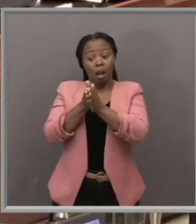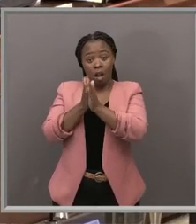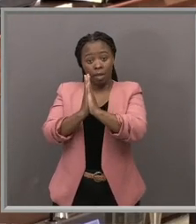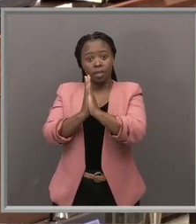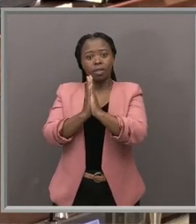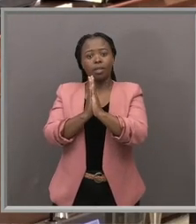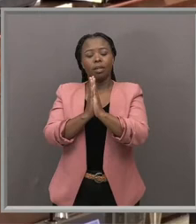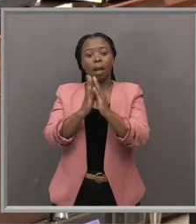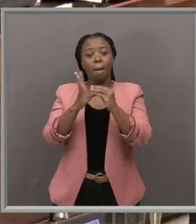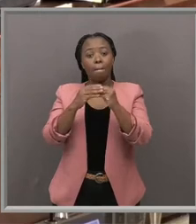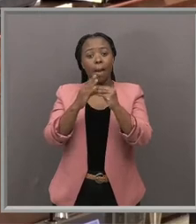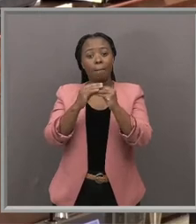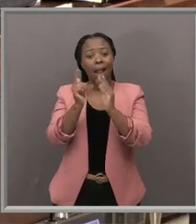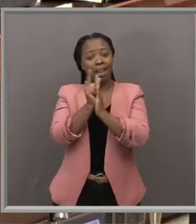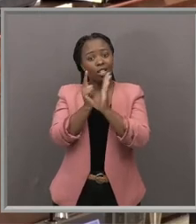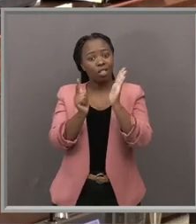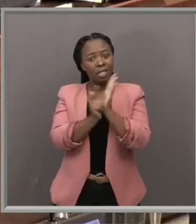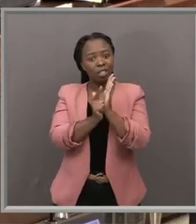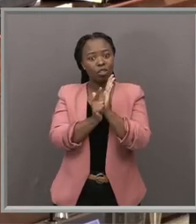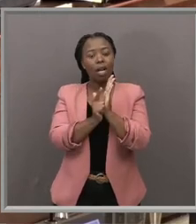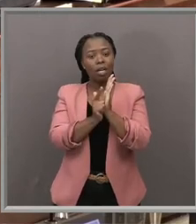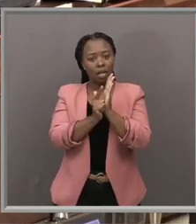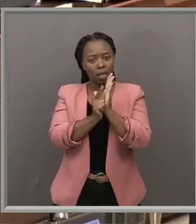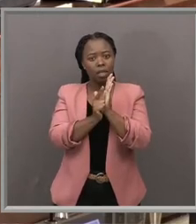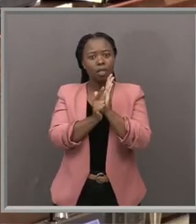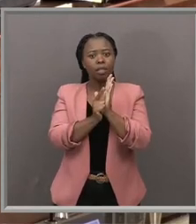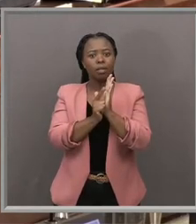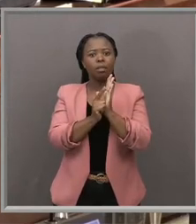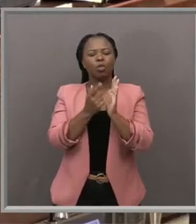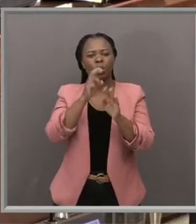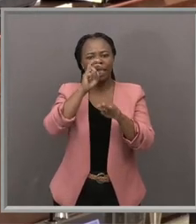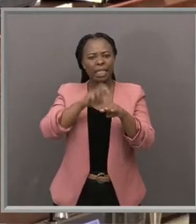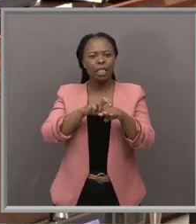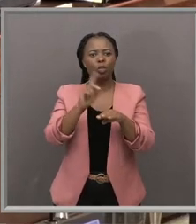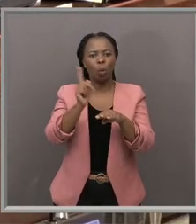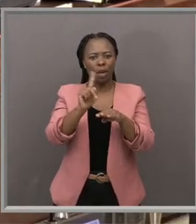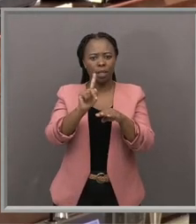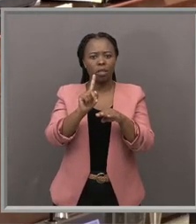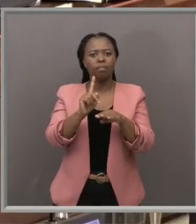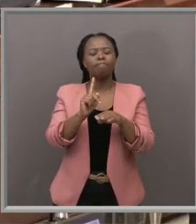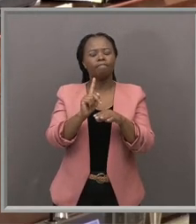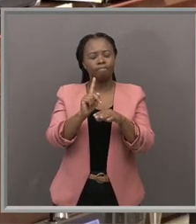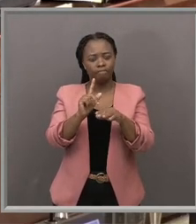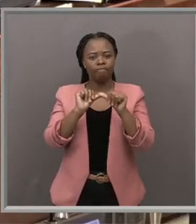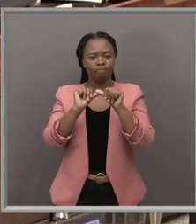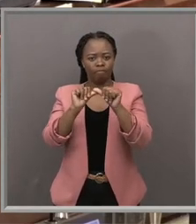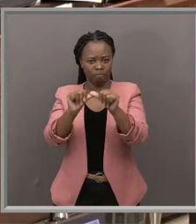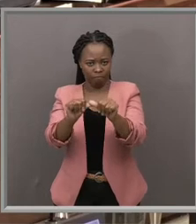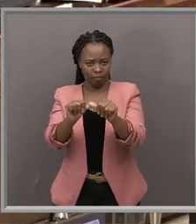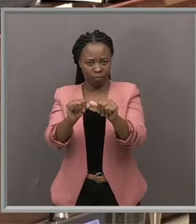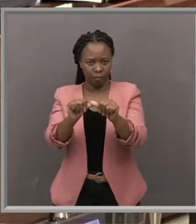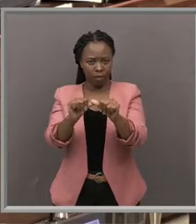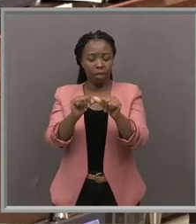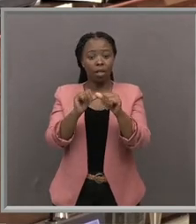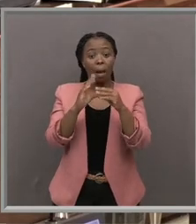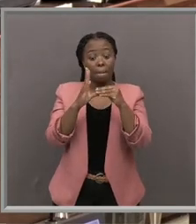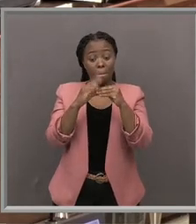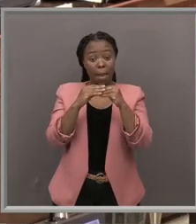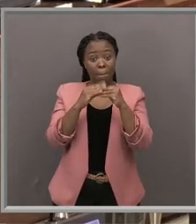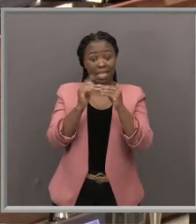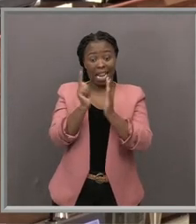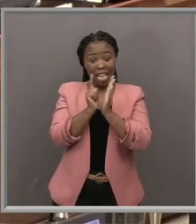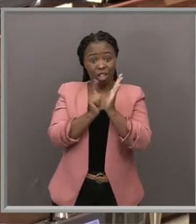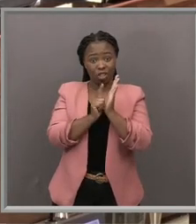legislature to really pay honor, and I allow me to ask members of this legislature